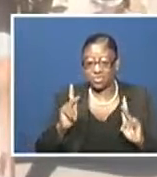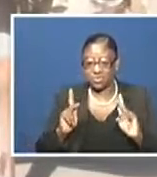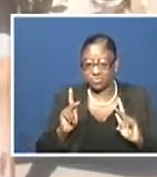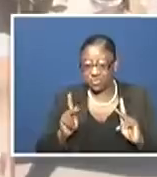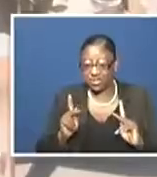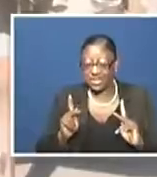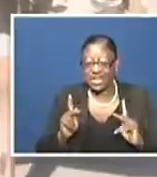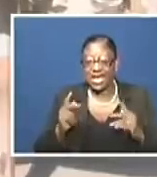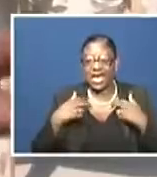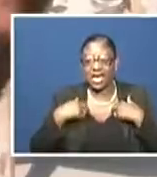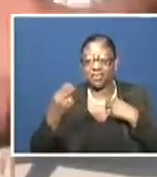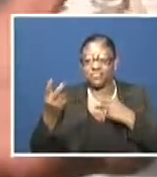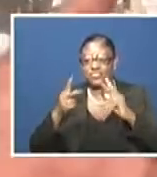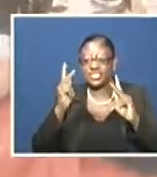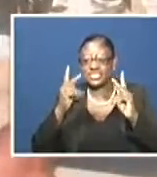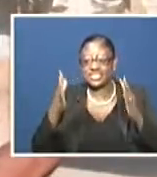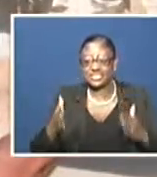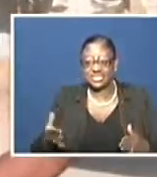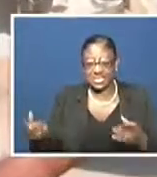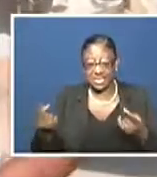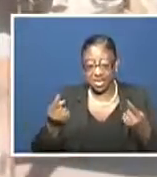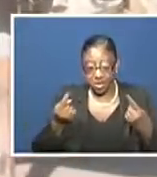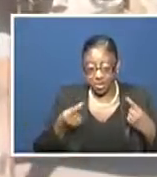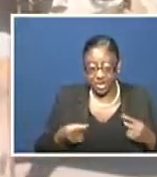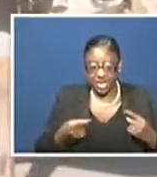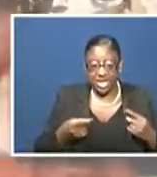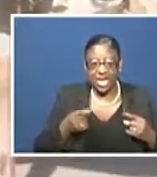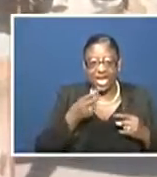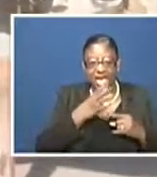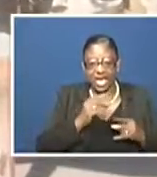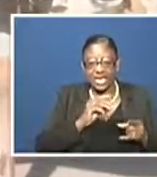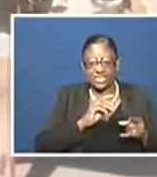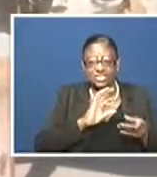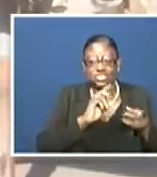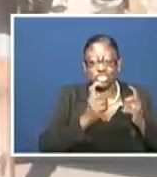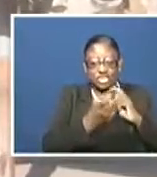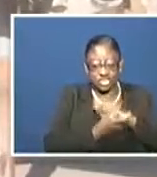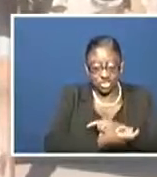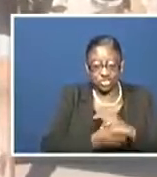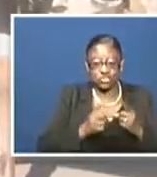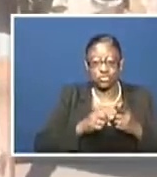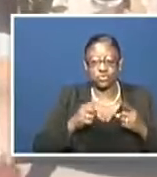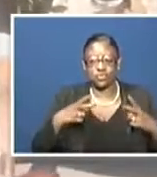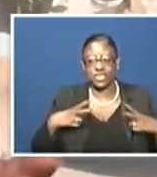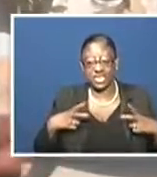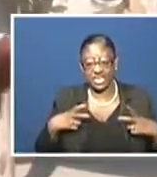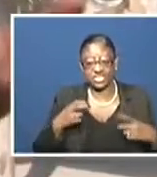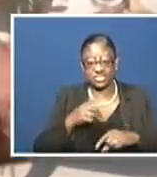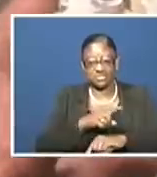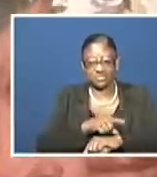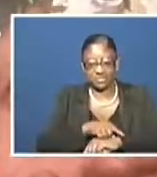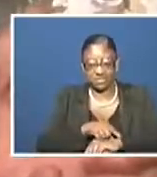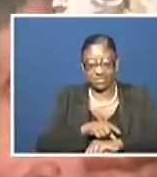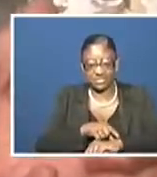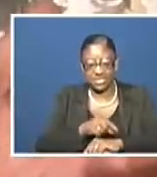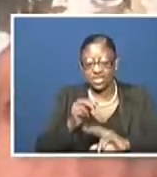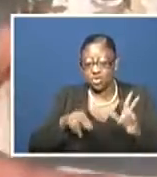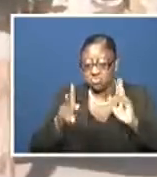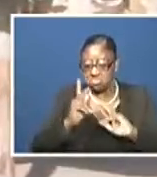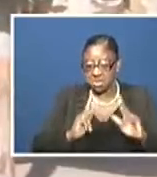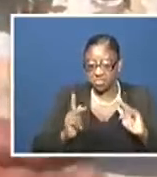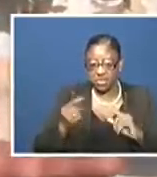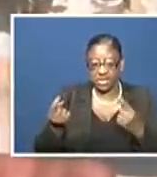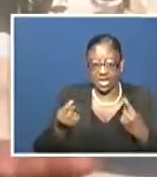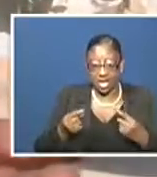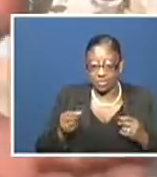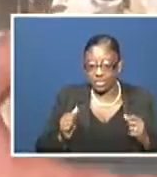having visitors come and they're taking their beachfront family properties and turning them into vacation rentals. And people come here and they're